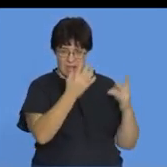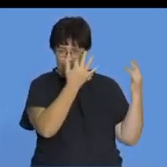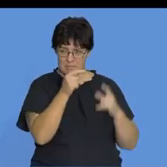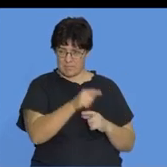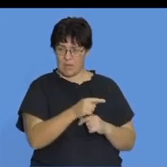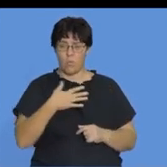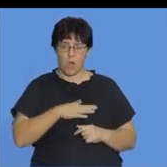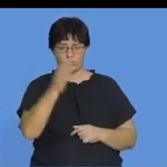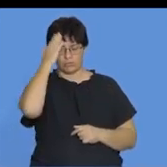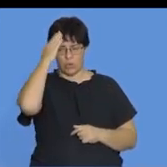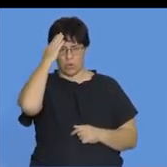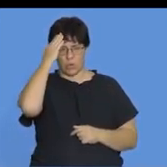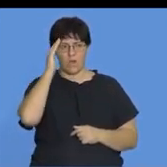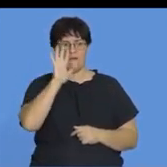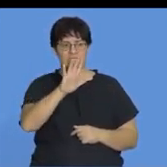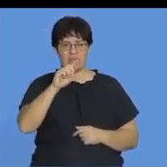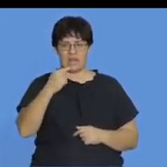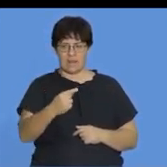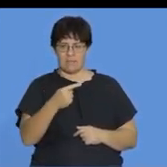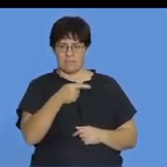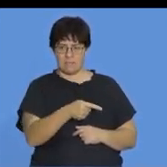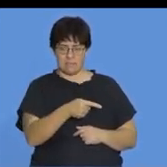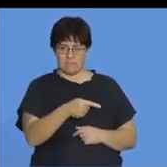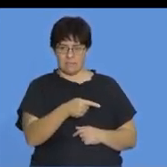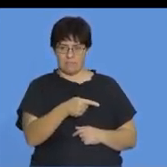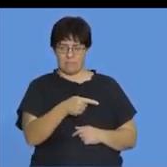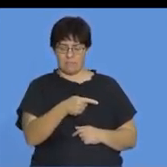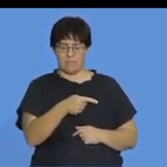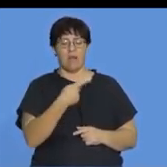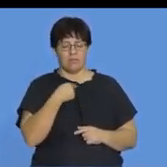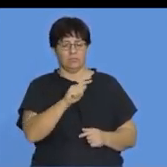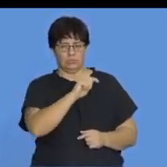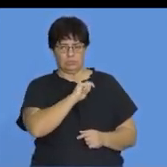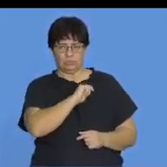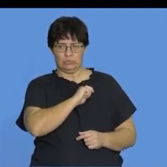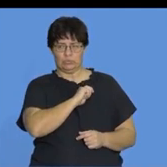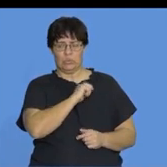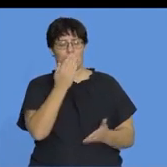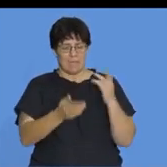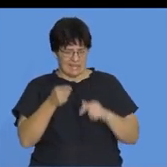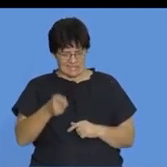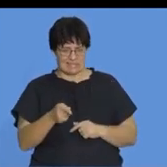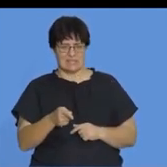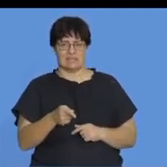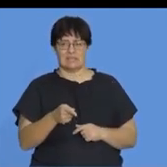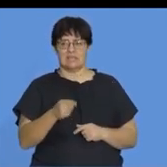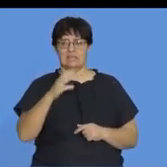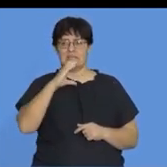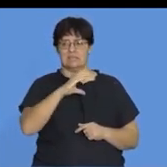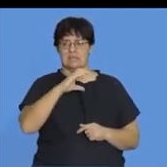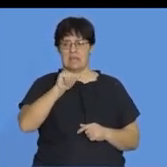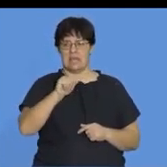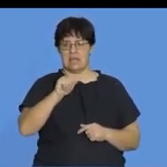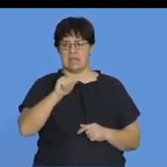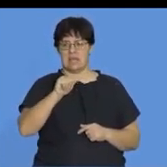Then we want to ask ourselves, of the 5 gram sample, okay, what is the actual mass of calcium carbonate?